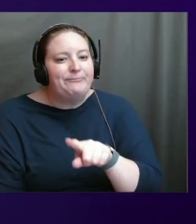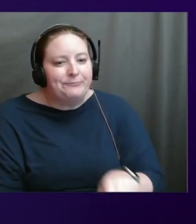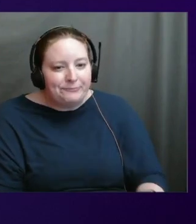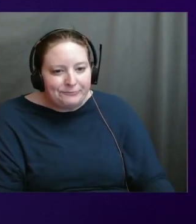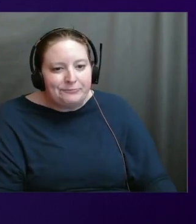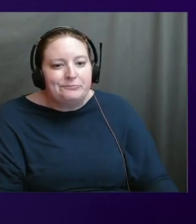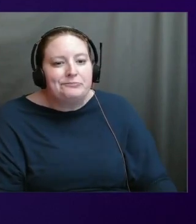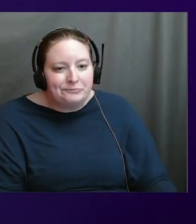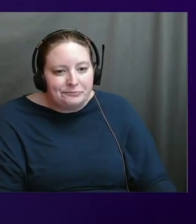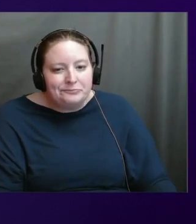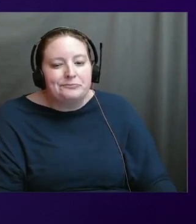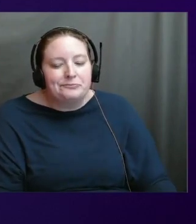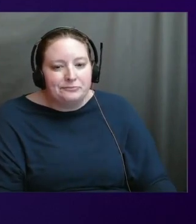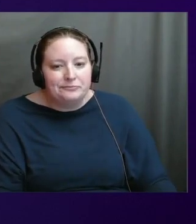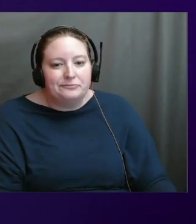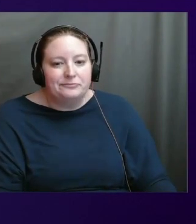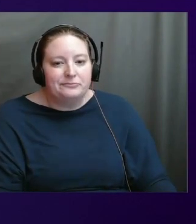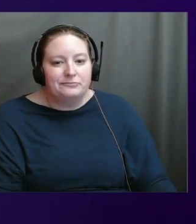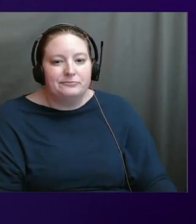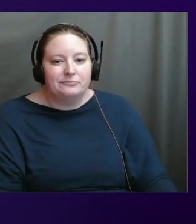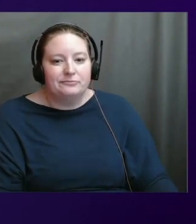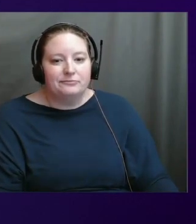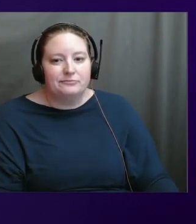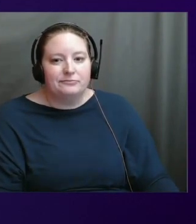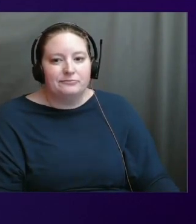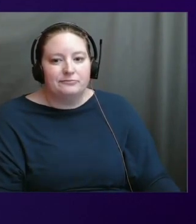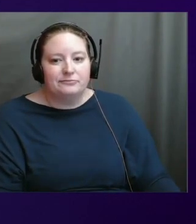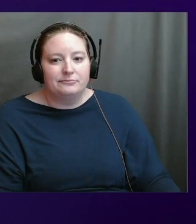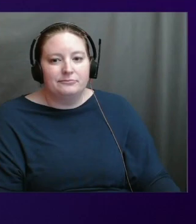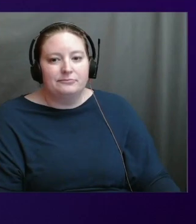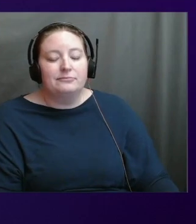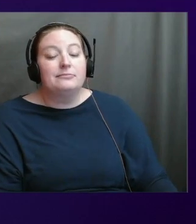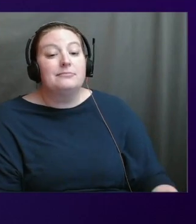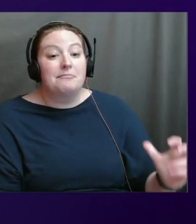So back to here.